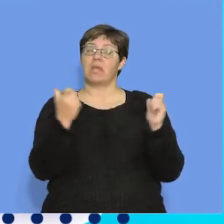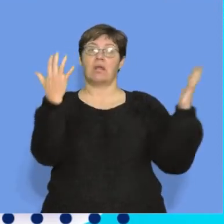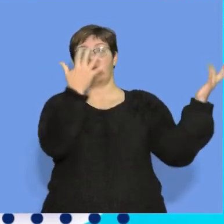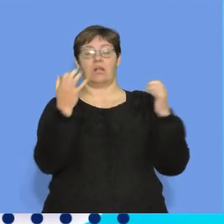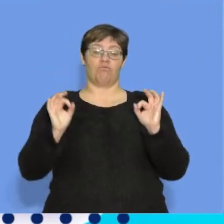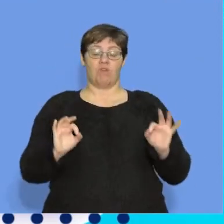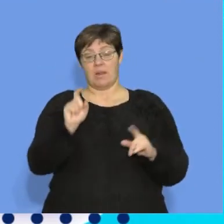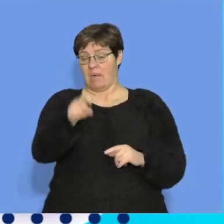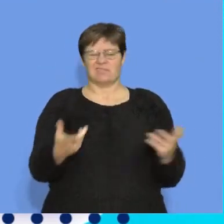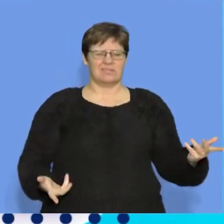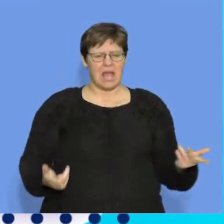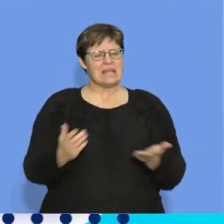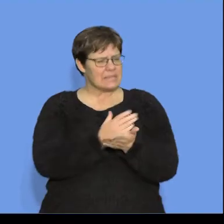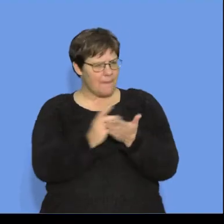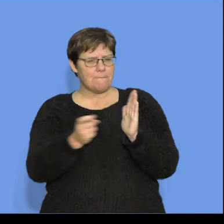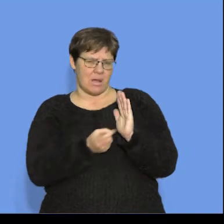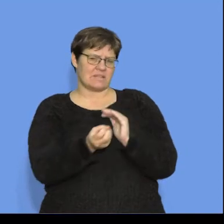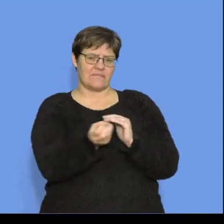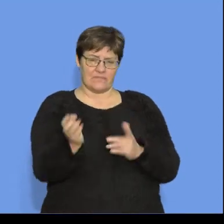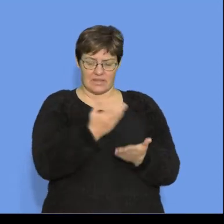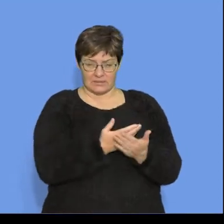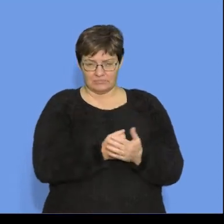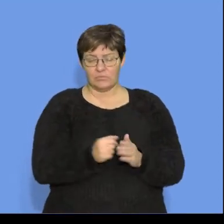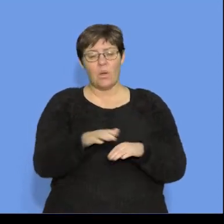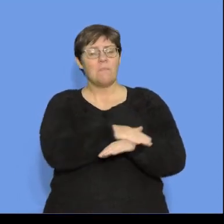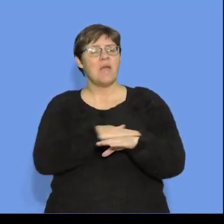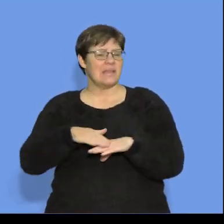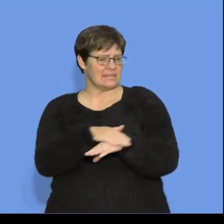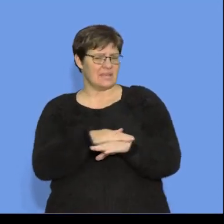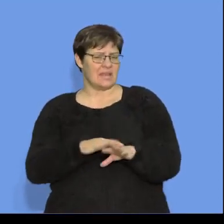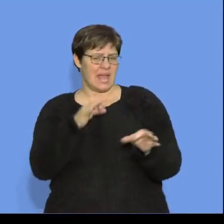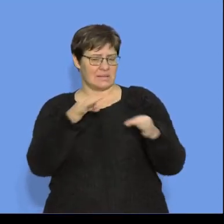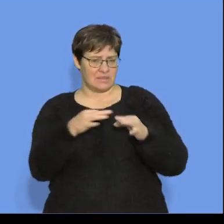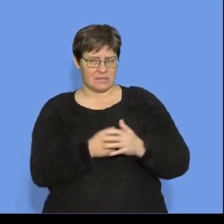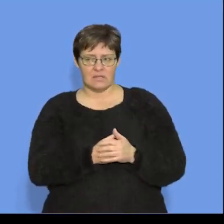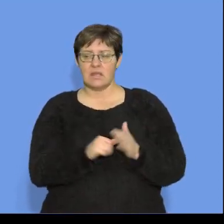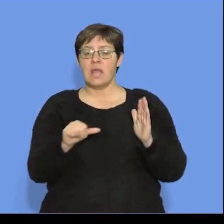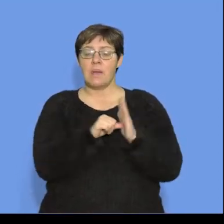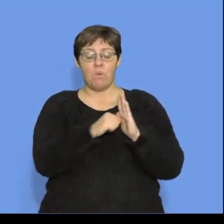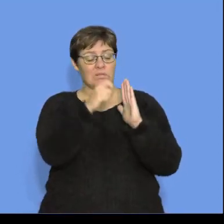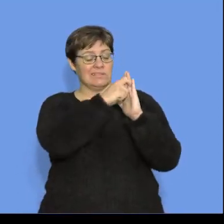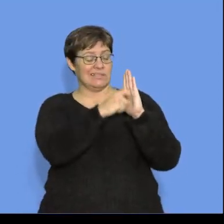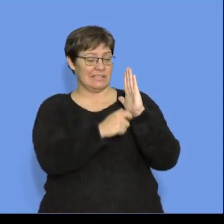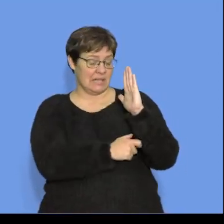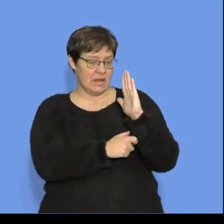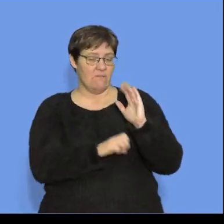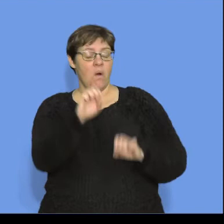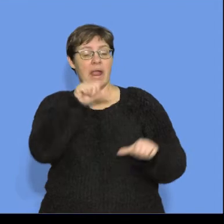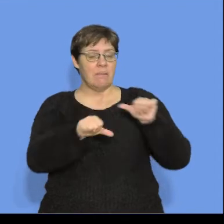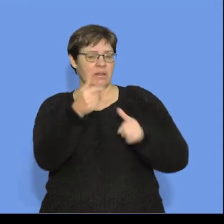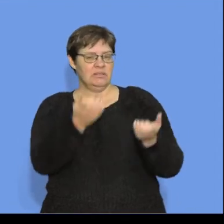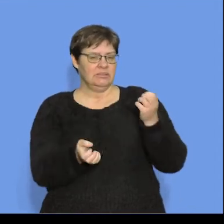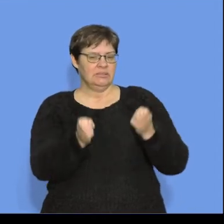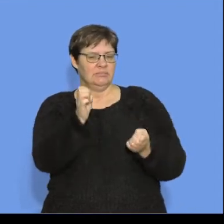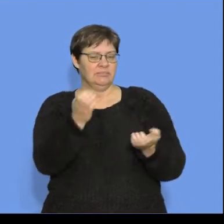calculations correct. So let's go over the basics. The important words for chemical equilibrium are